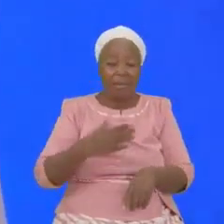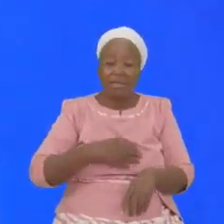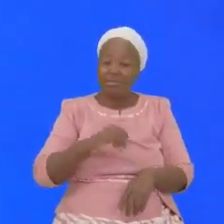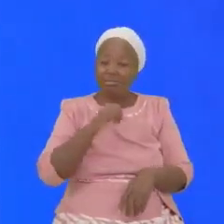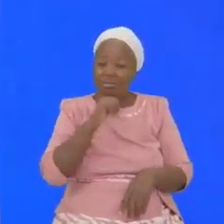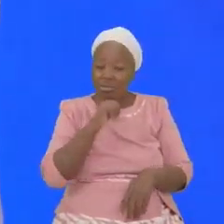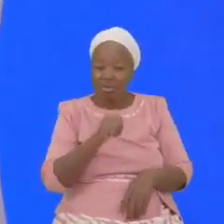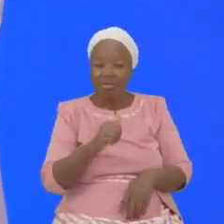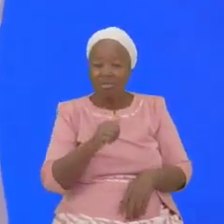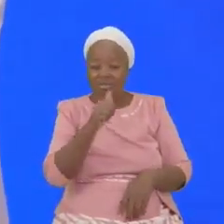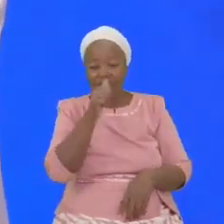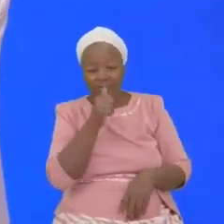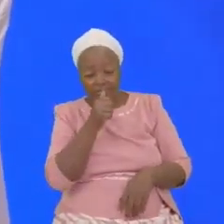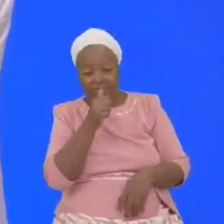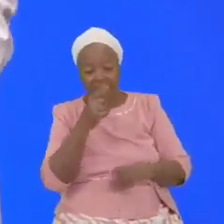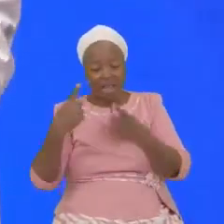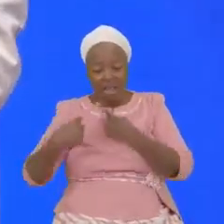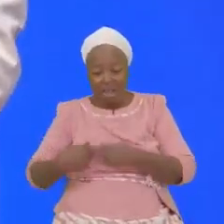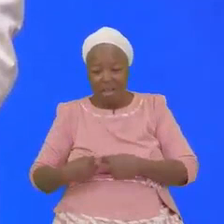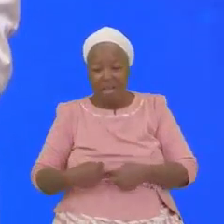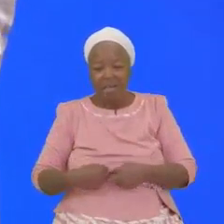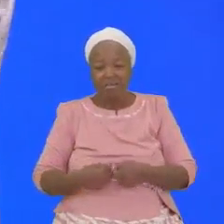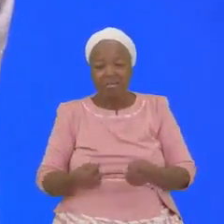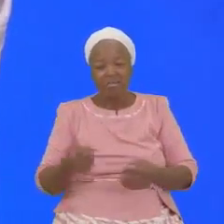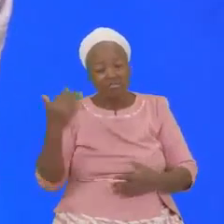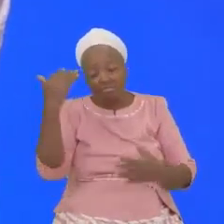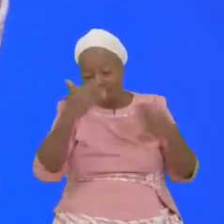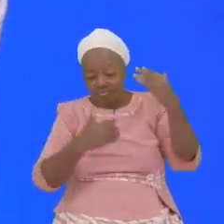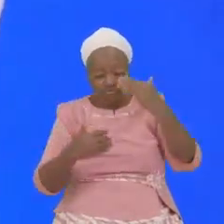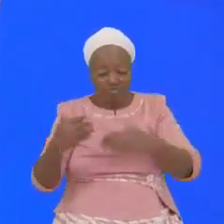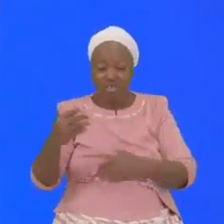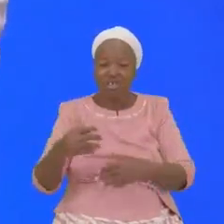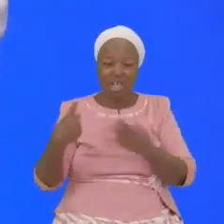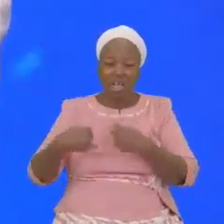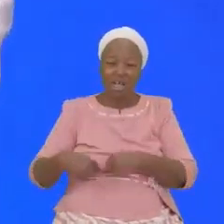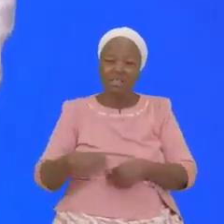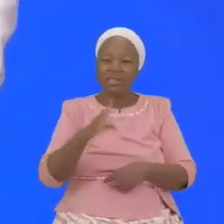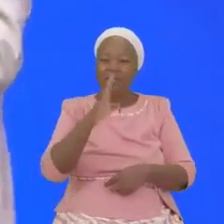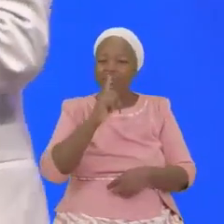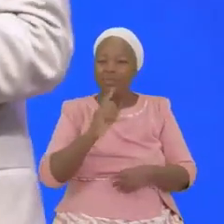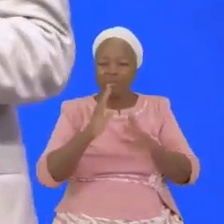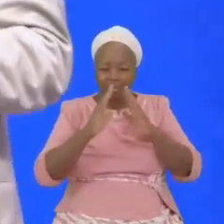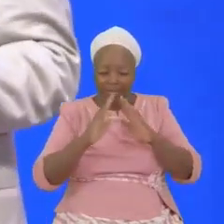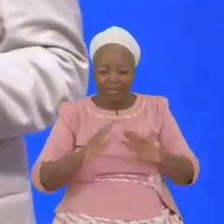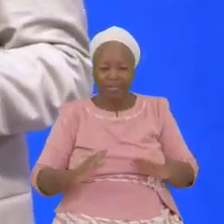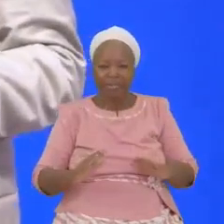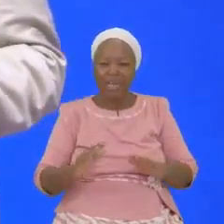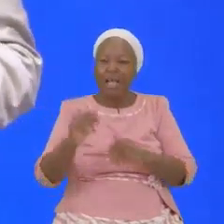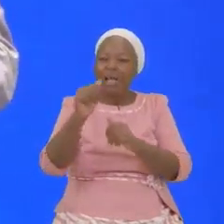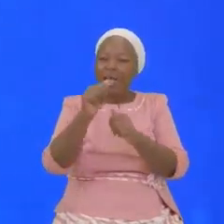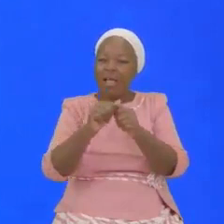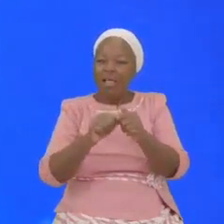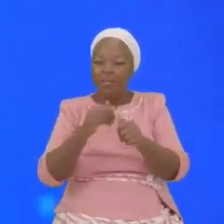heart, eager heart, anxious heart, be still.